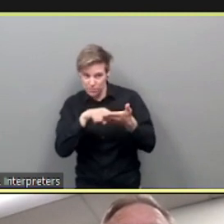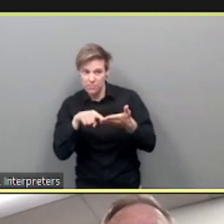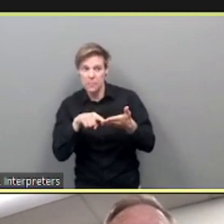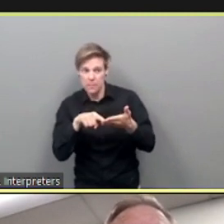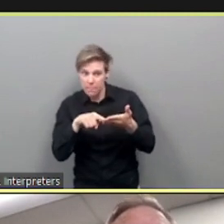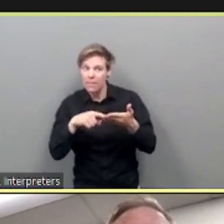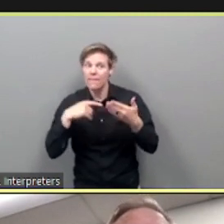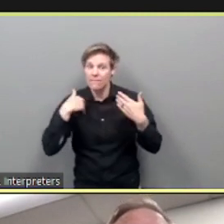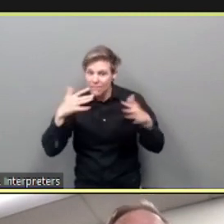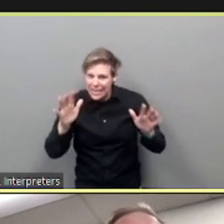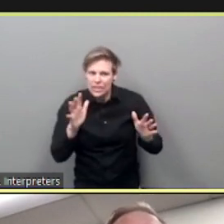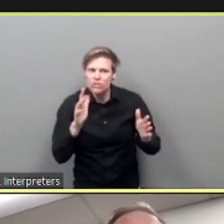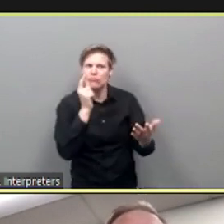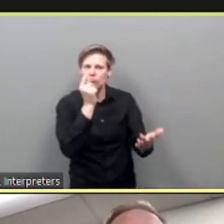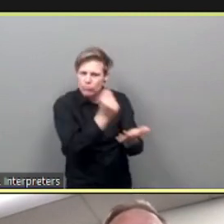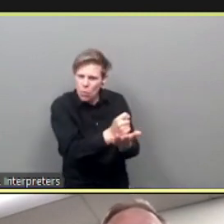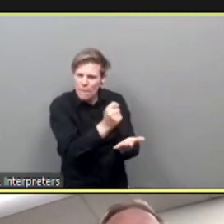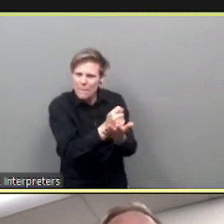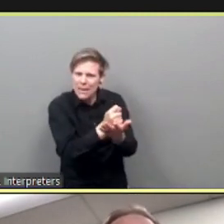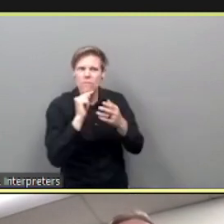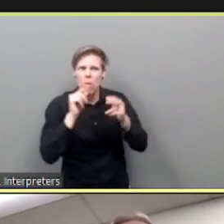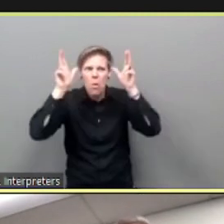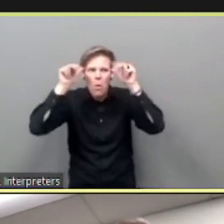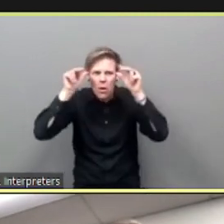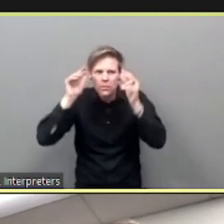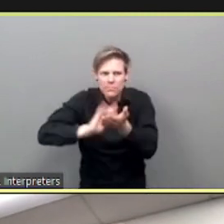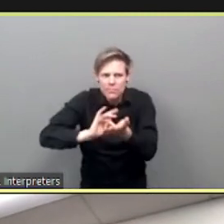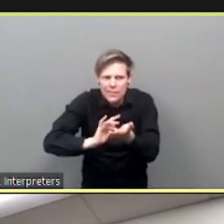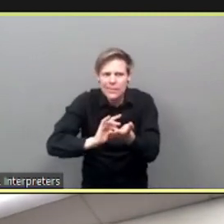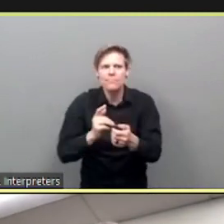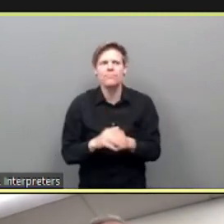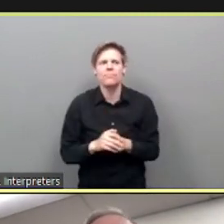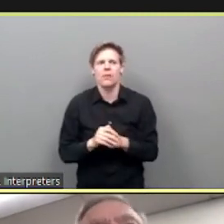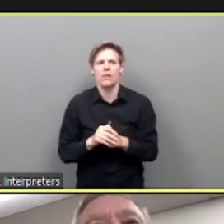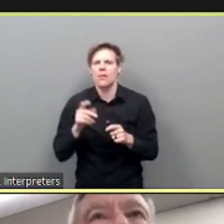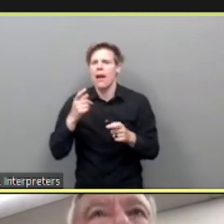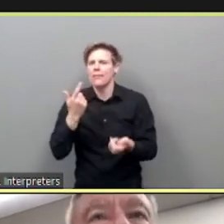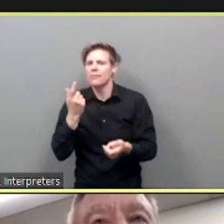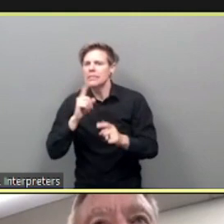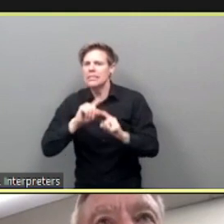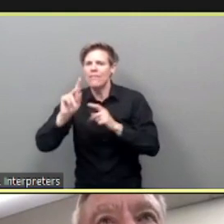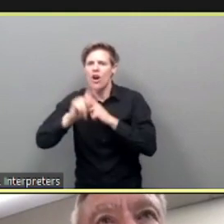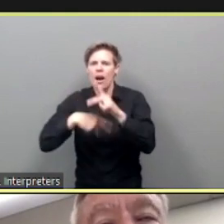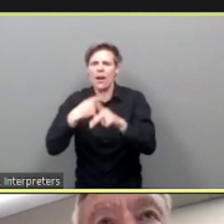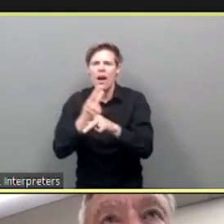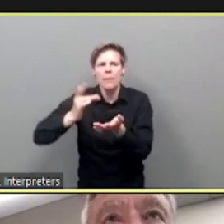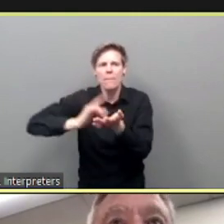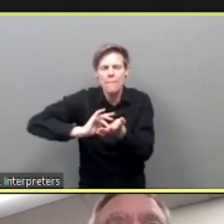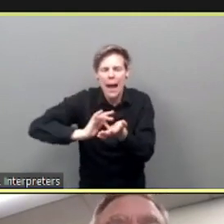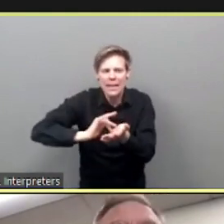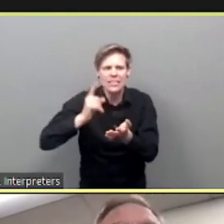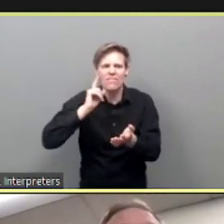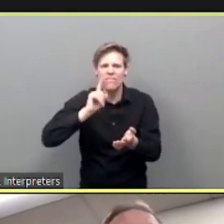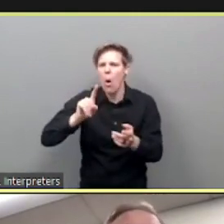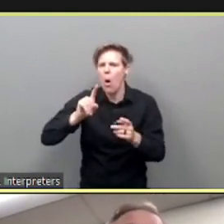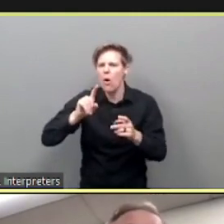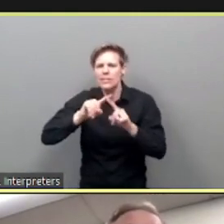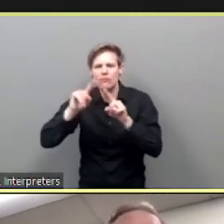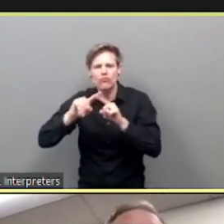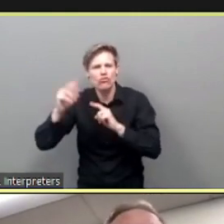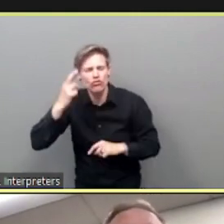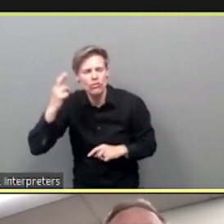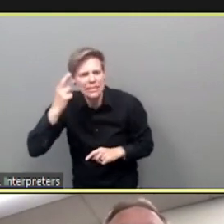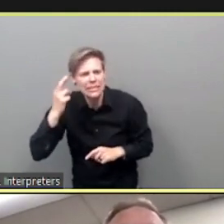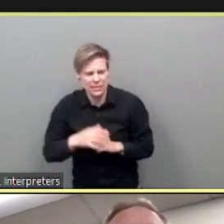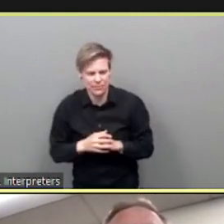ivermectin before. It's a drug for parasites and worms, and every now and then I'll have a patient with a lot of foreign travel, a lot